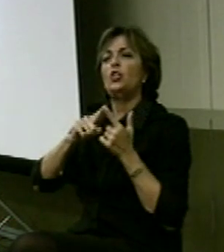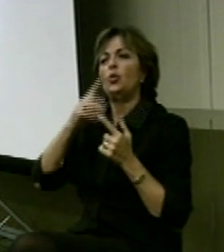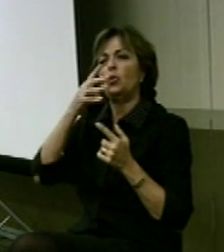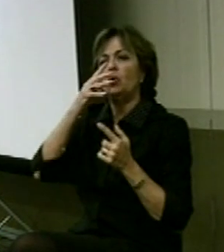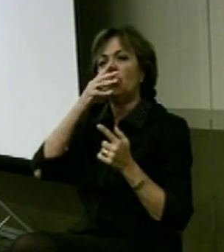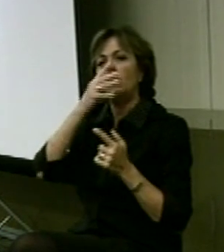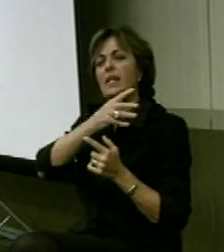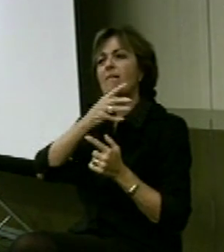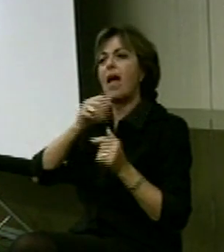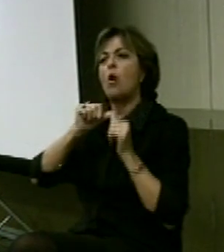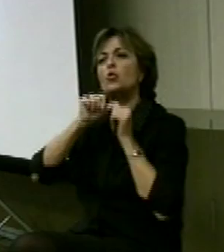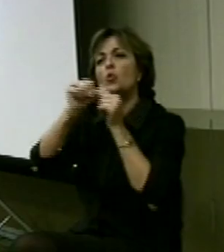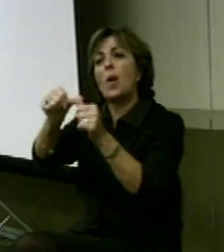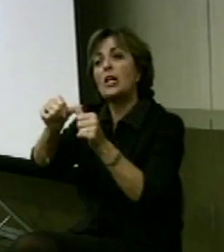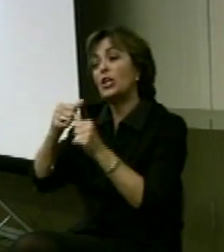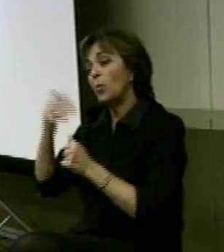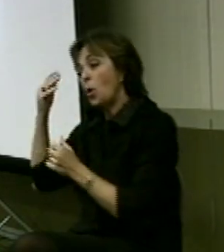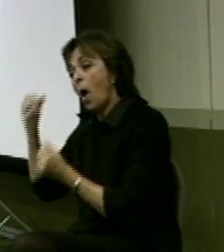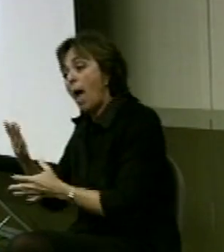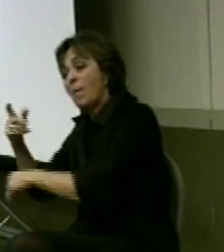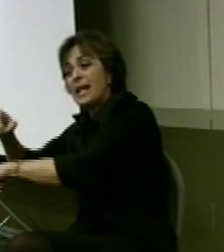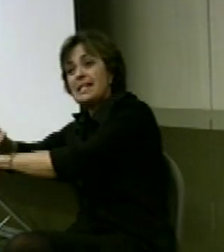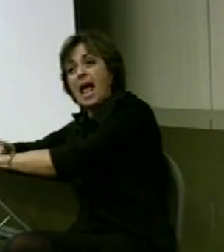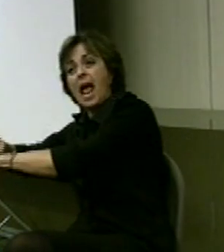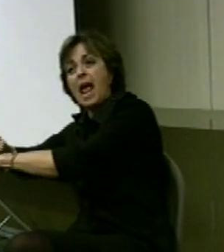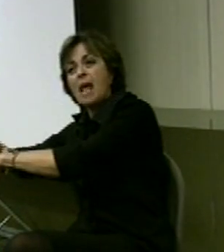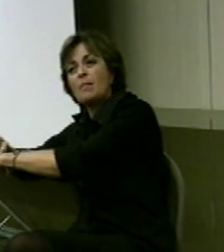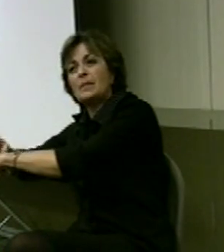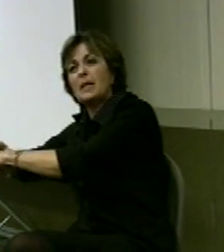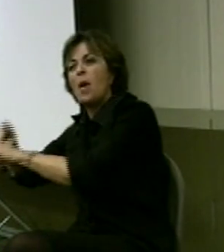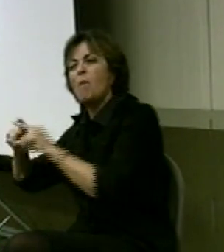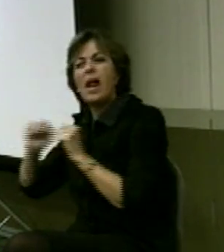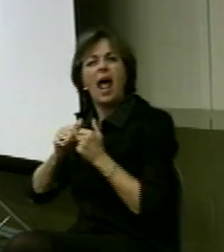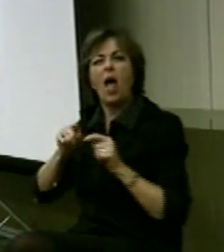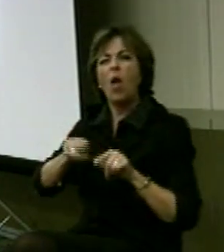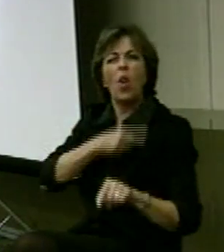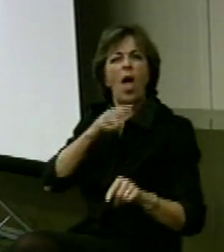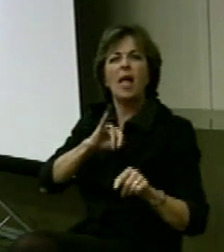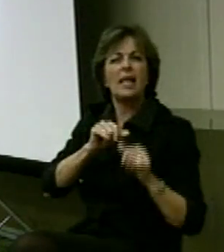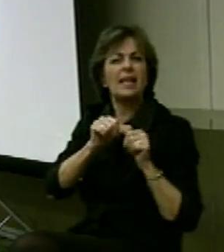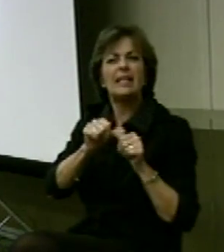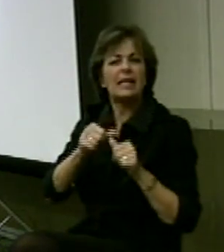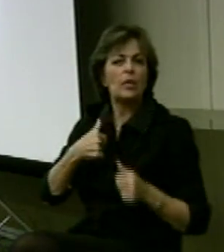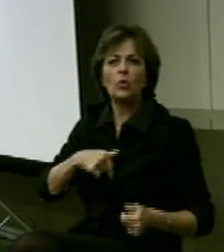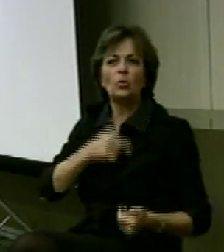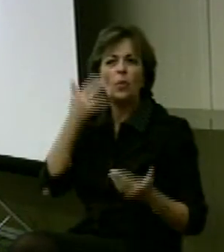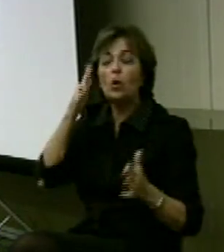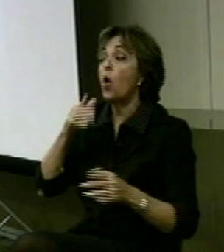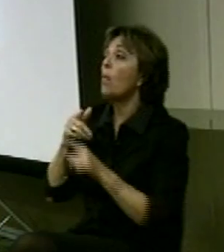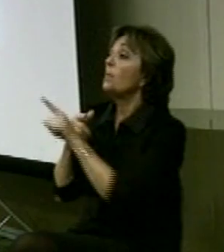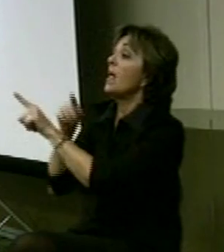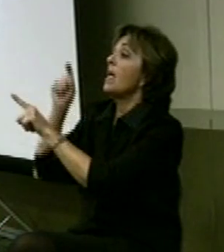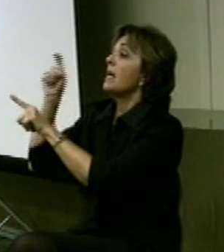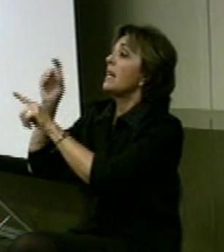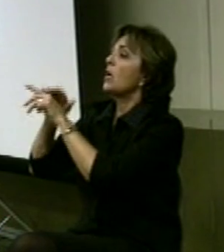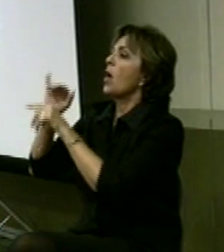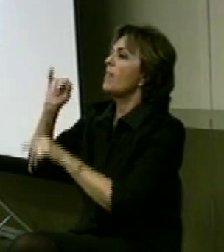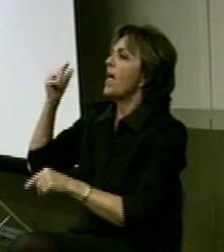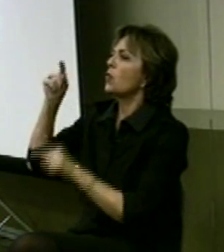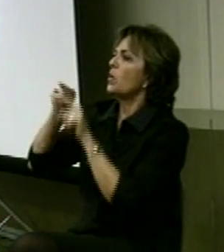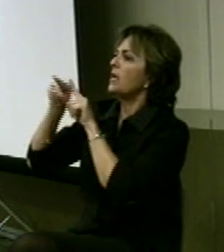how many times it happens, but we won't know how long that continues. Sherry? Daniel, I think if you click on that green